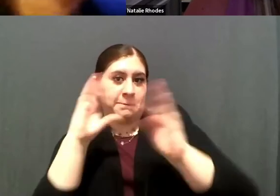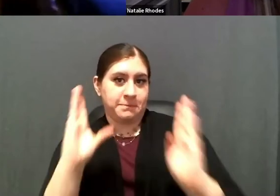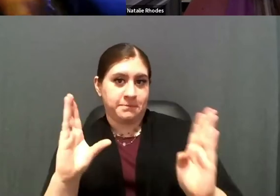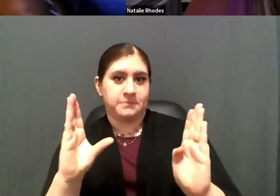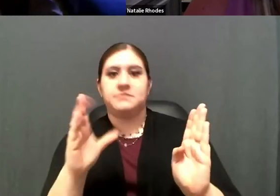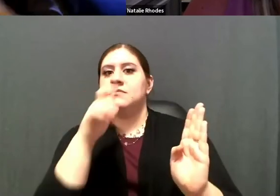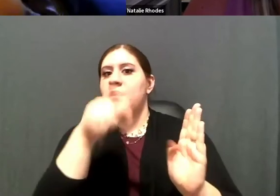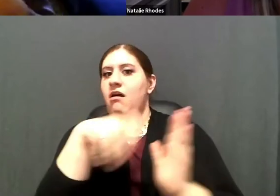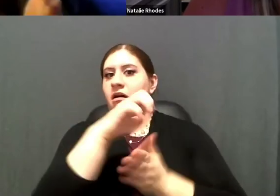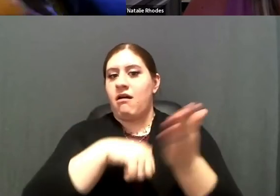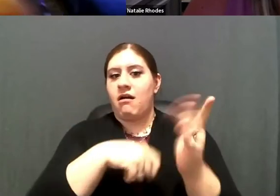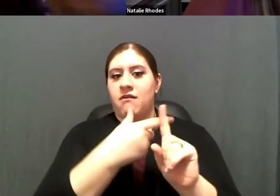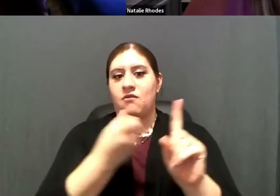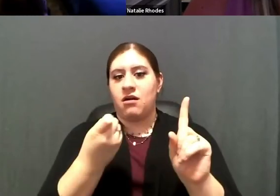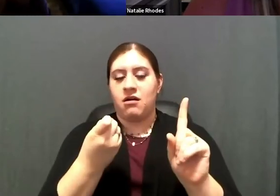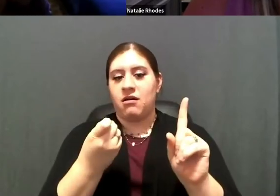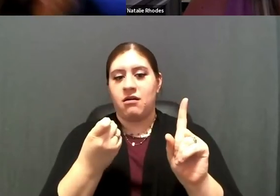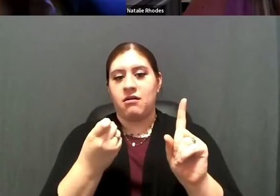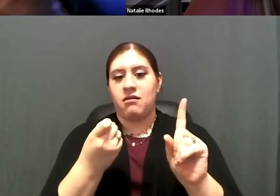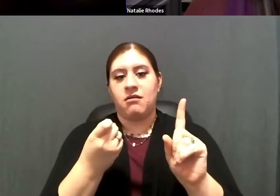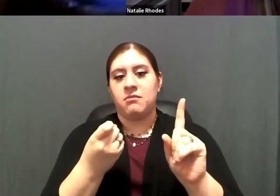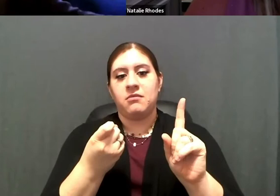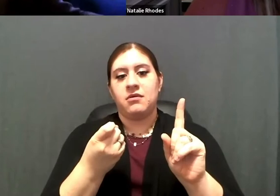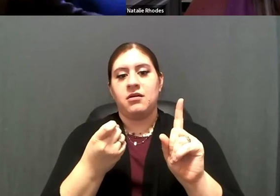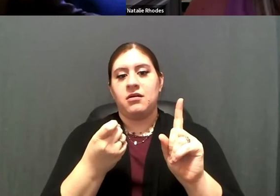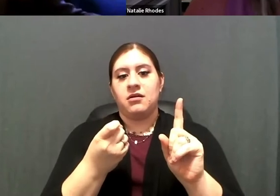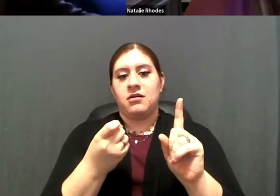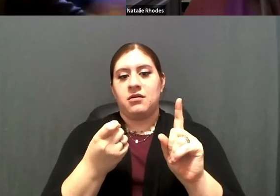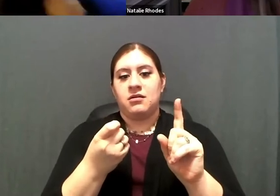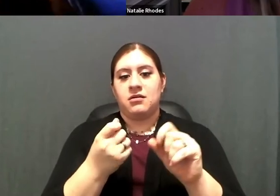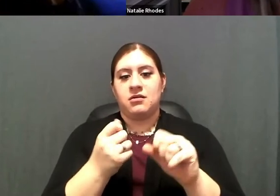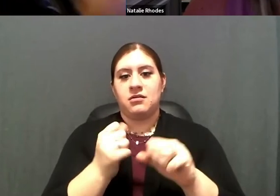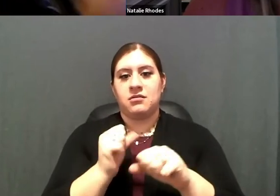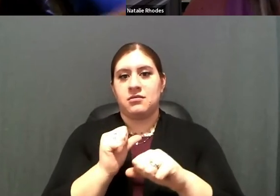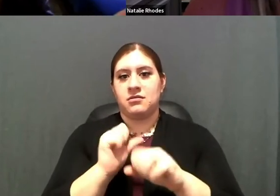doesn't take away from, I mean, you're going to take lunch at work. You come into class.